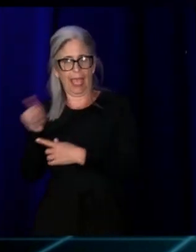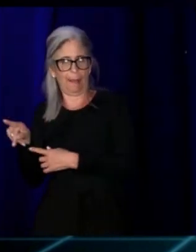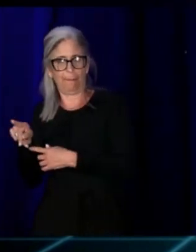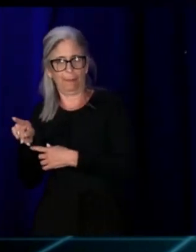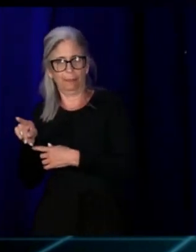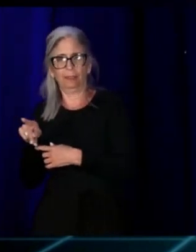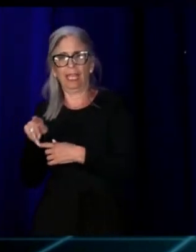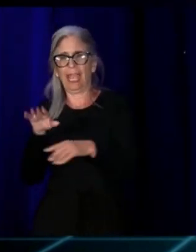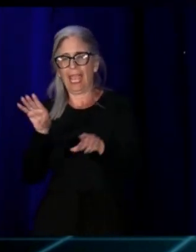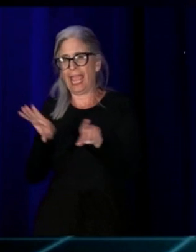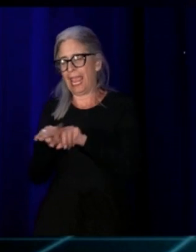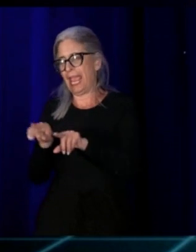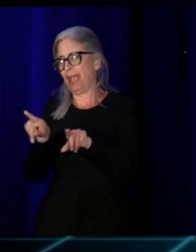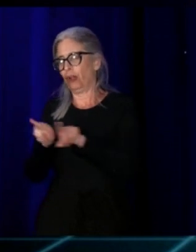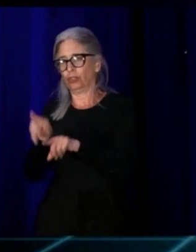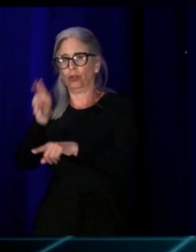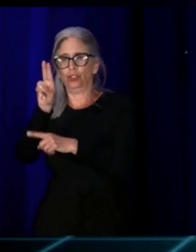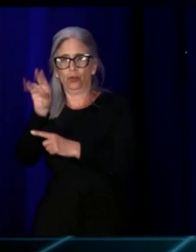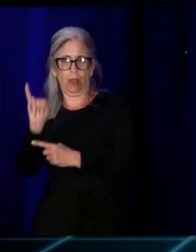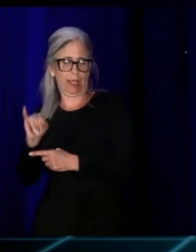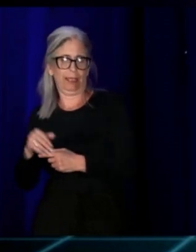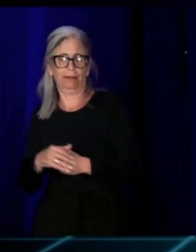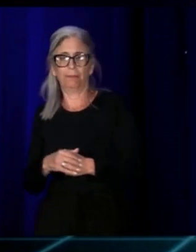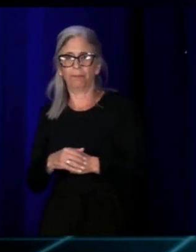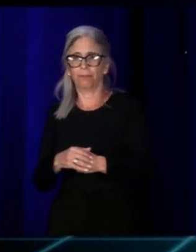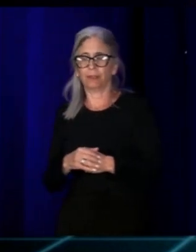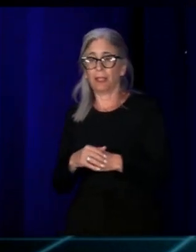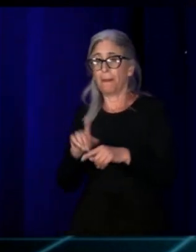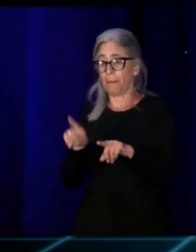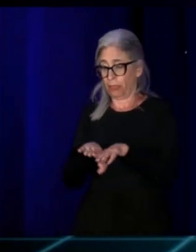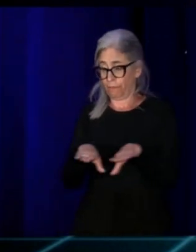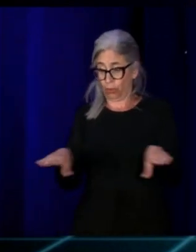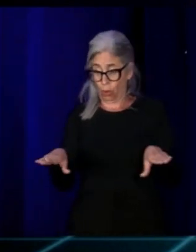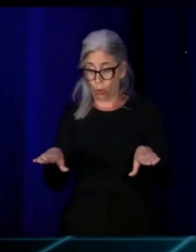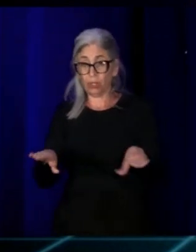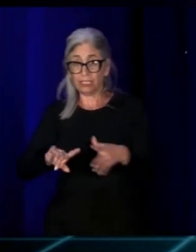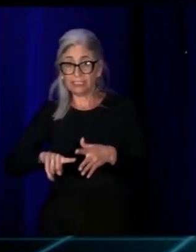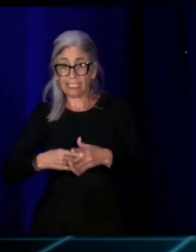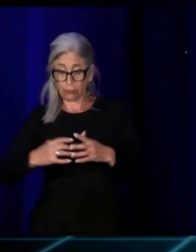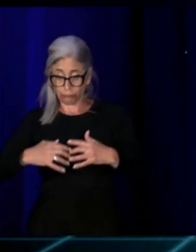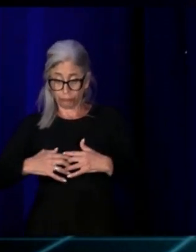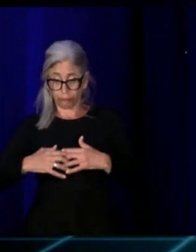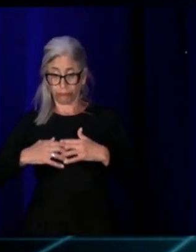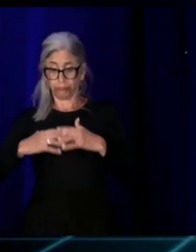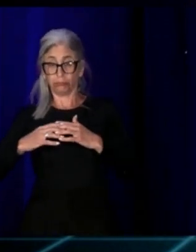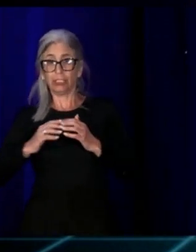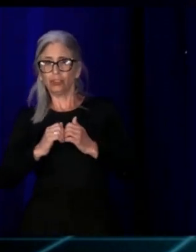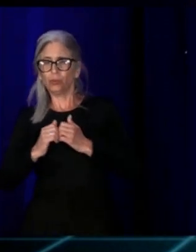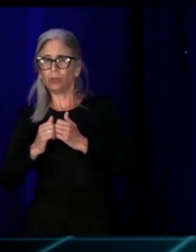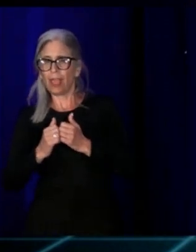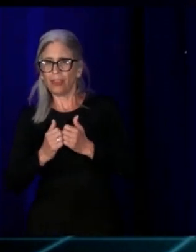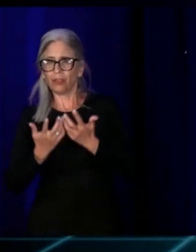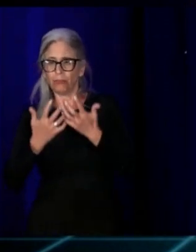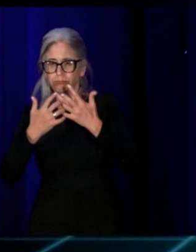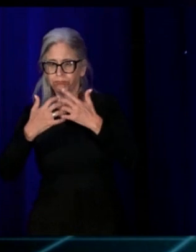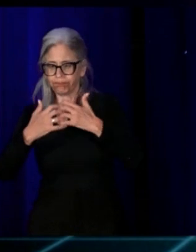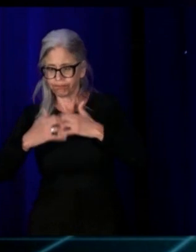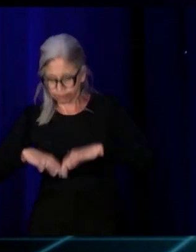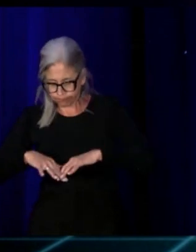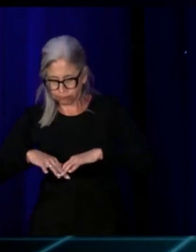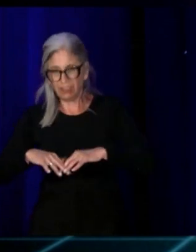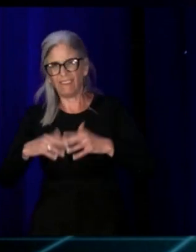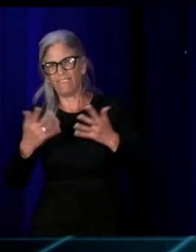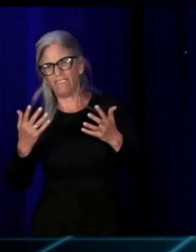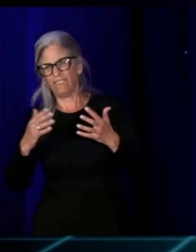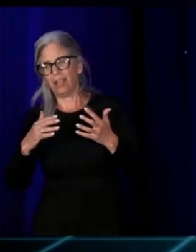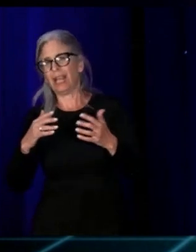UI. But in doing so, the floor where we're starting out on together has kind of fallen a little bit